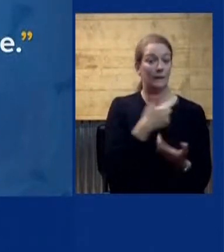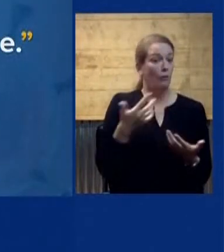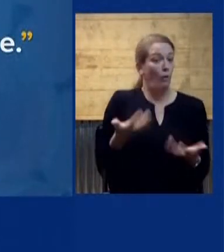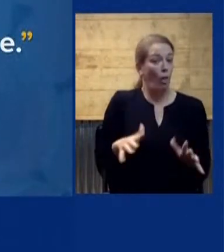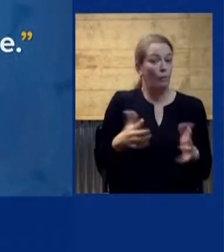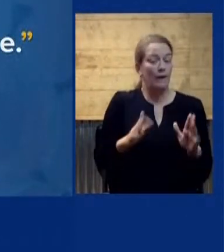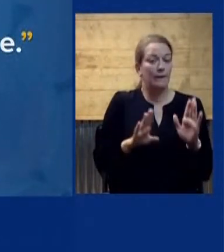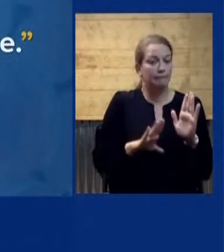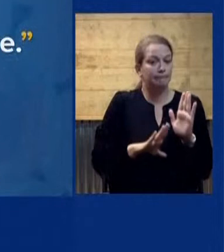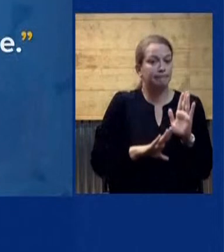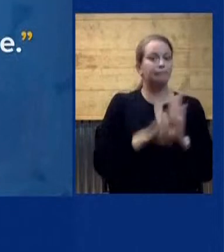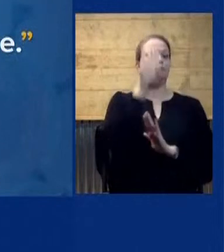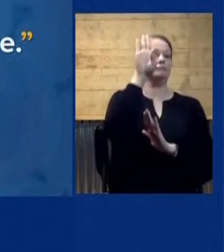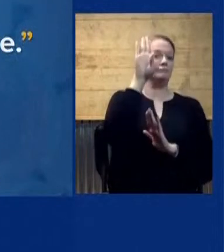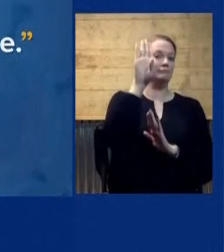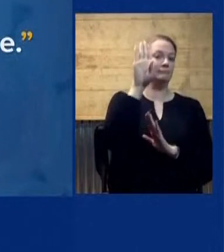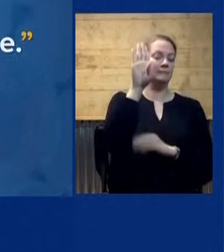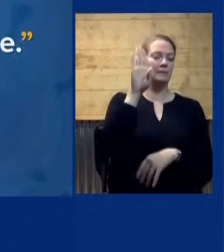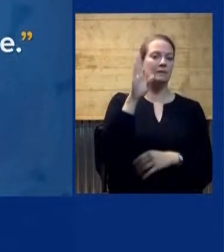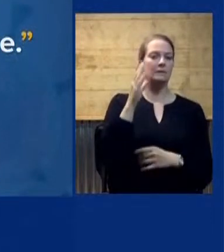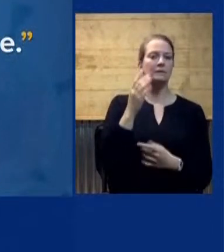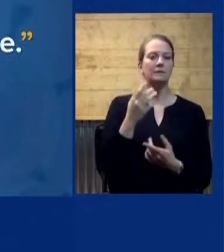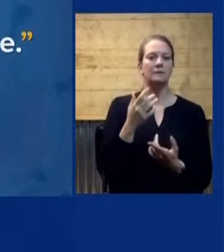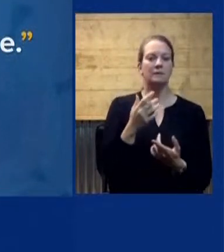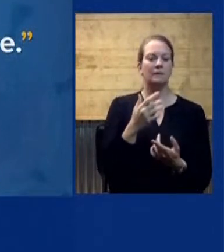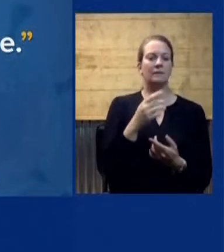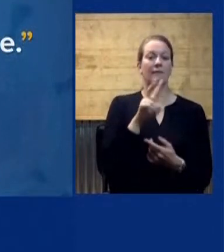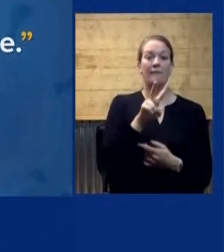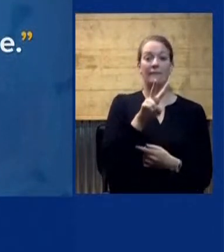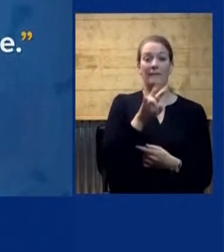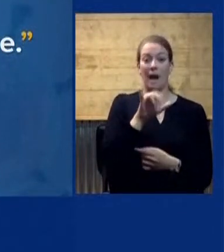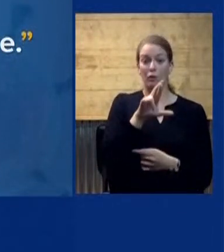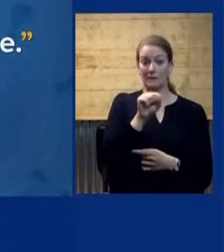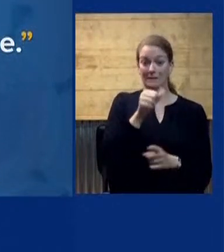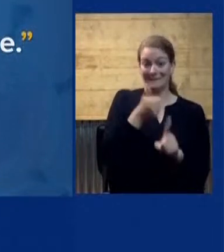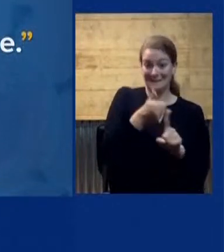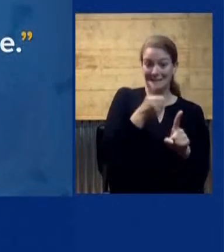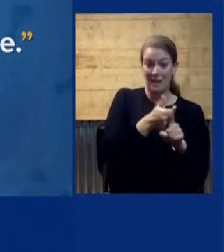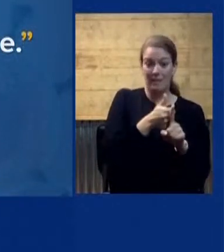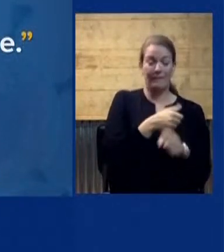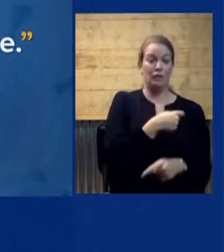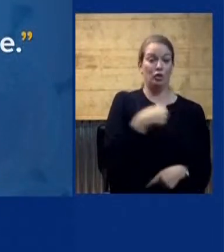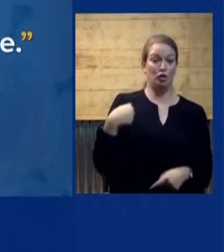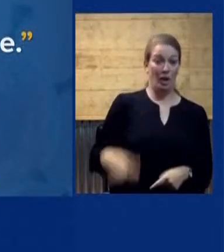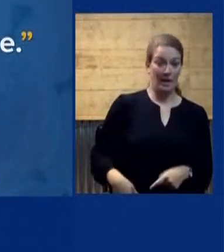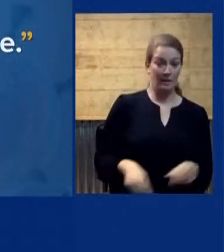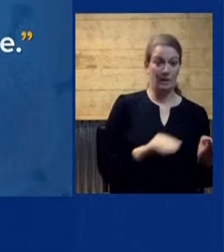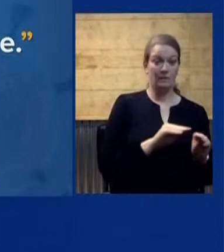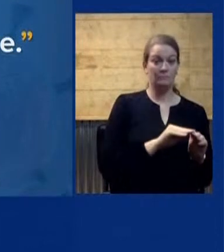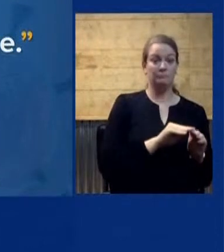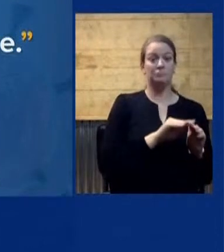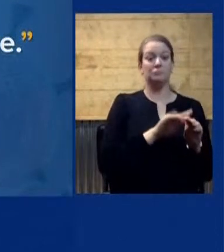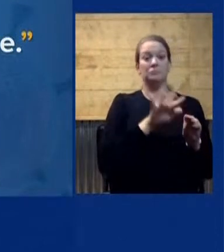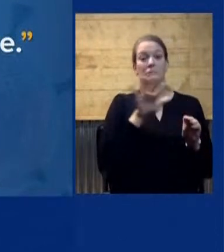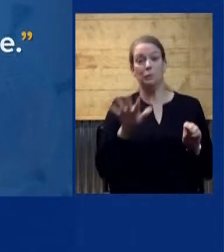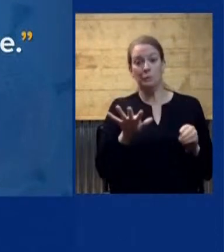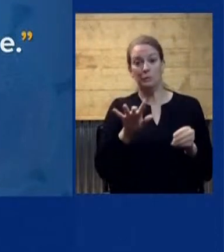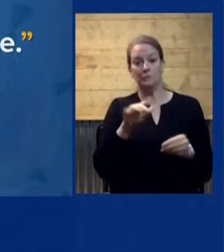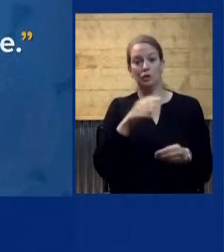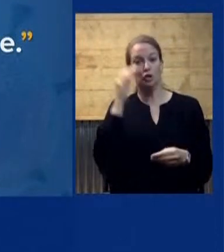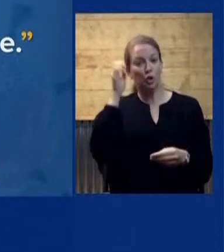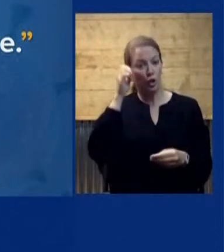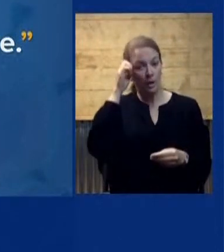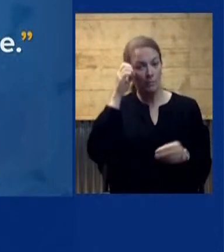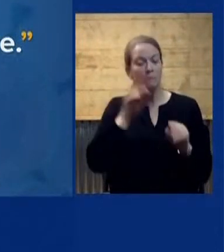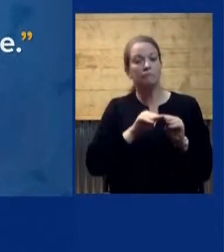virus went from China to Europe, and we now understand that the planet is small, and a virus